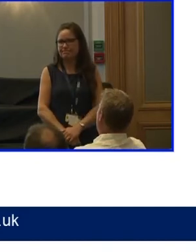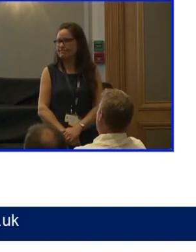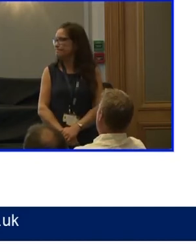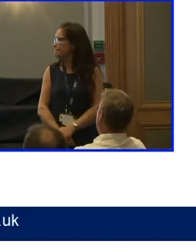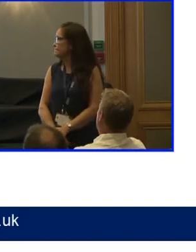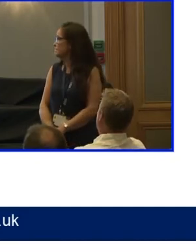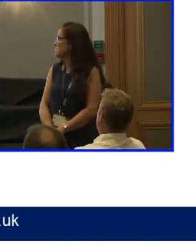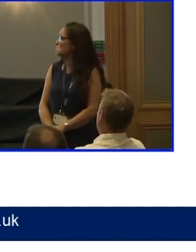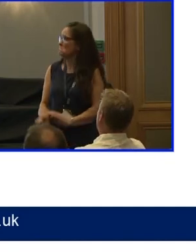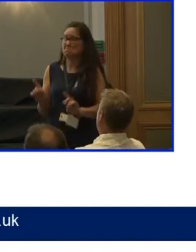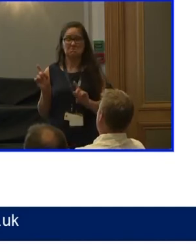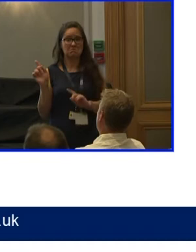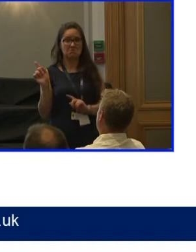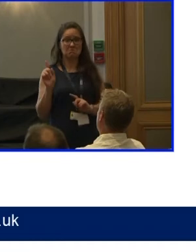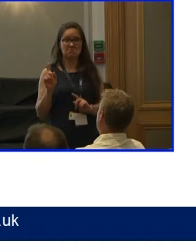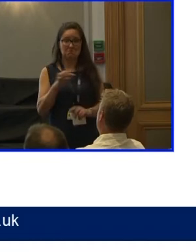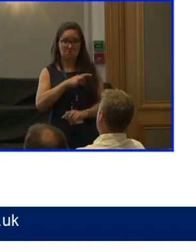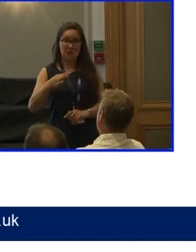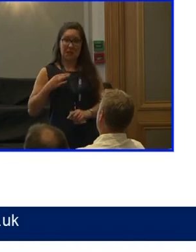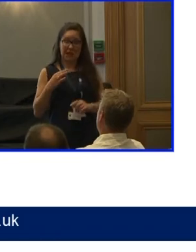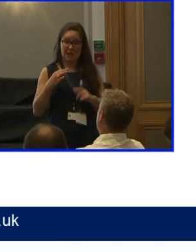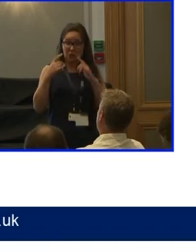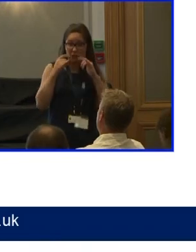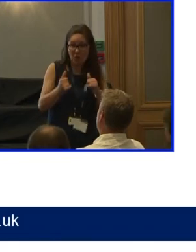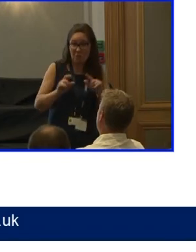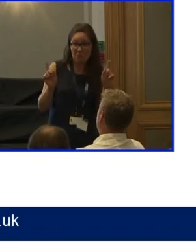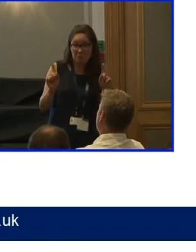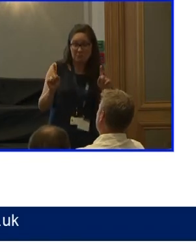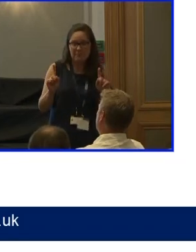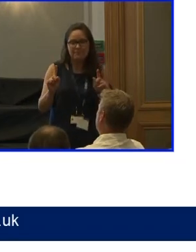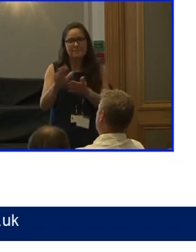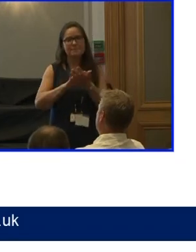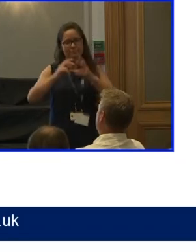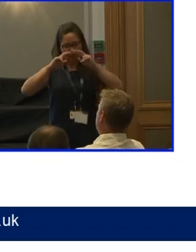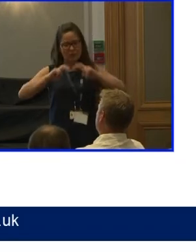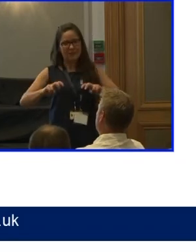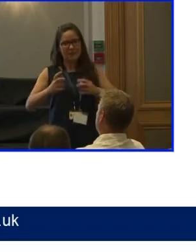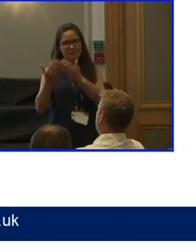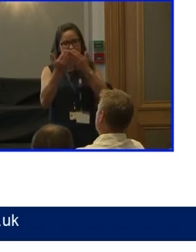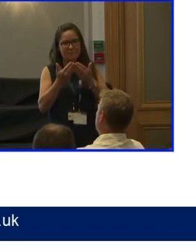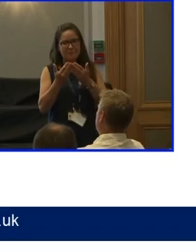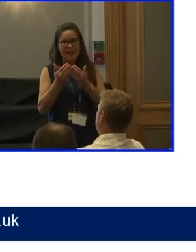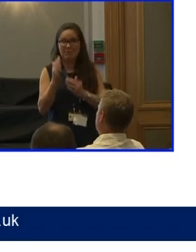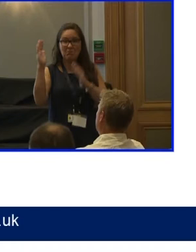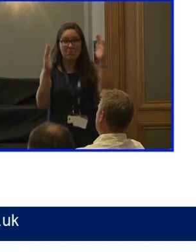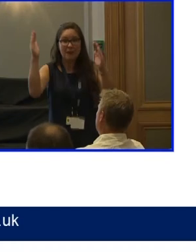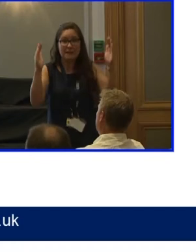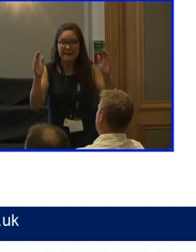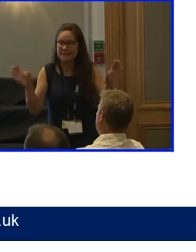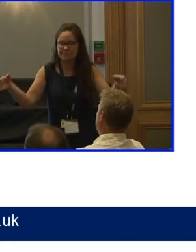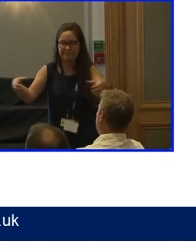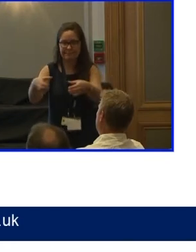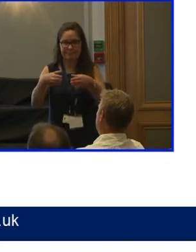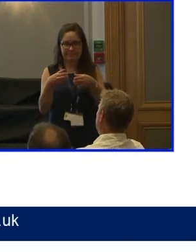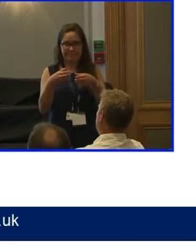So what is a clinical trial? Well, essentially, it's a research study that uses volunteers, who are also called participants, that intends to